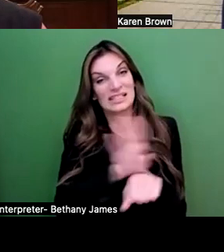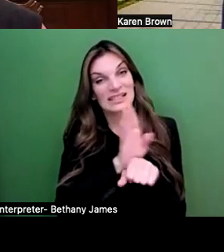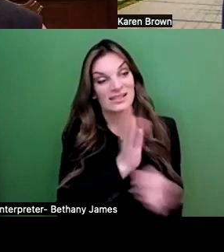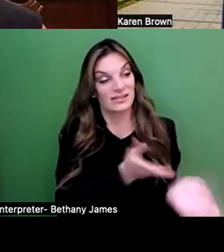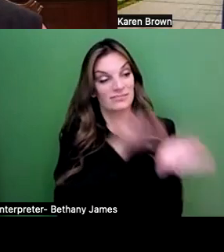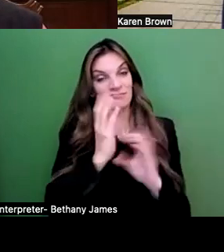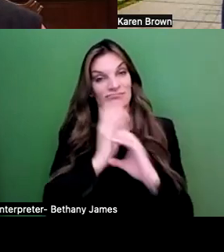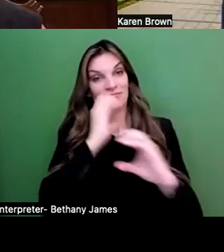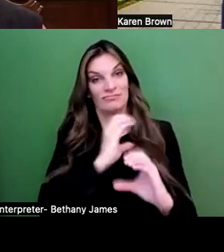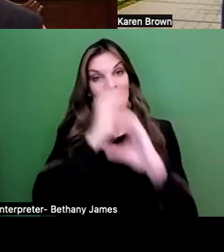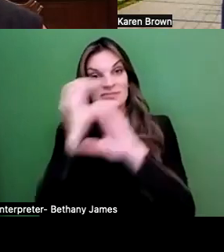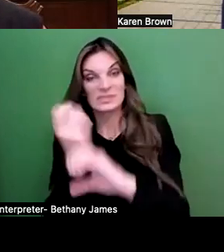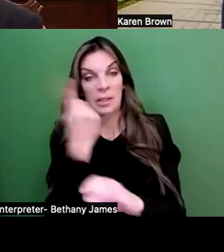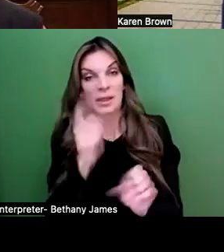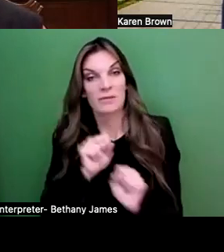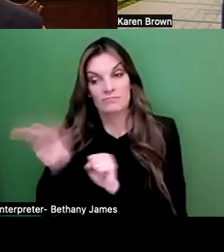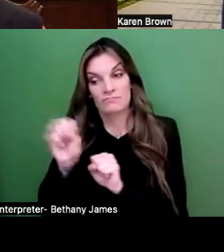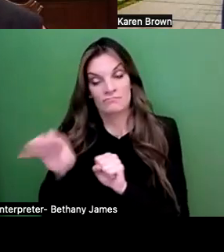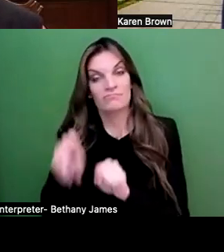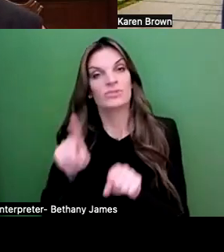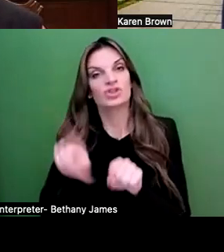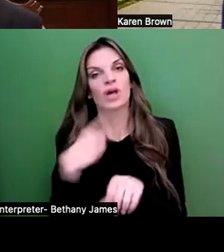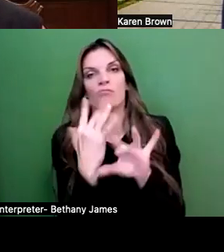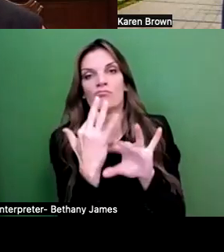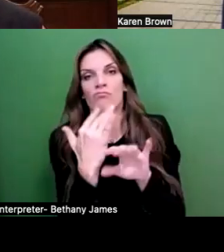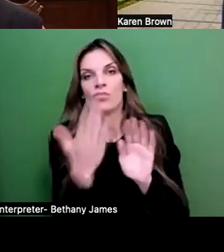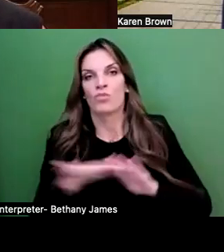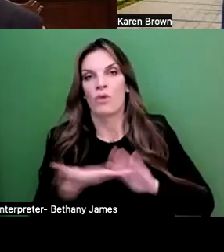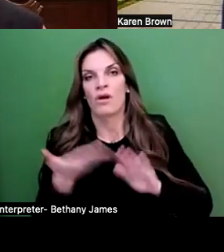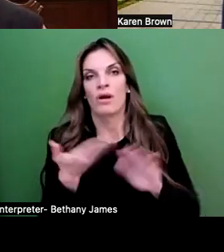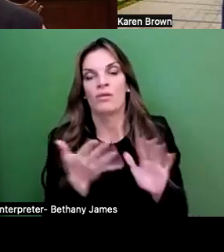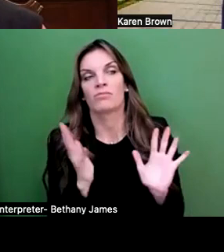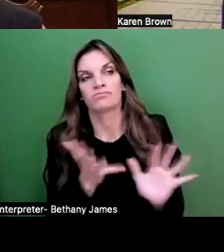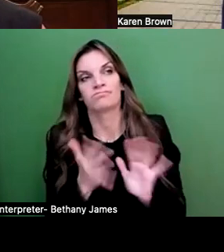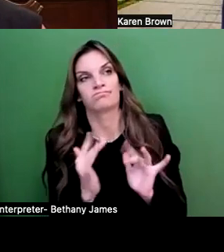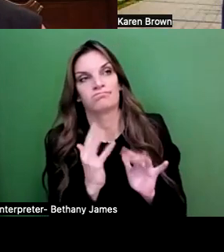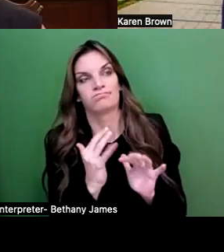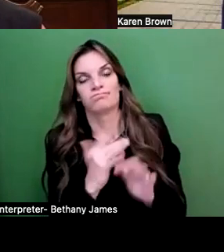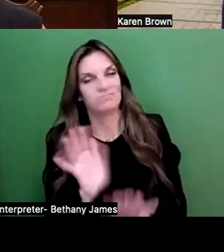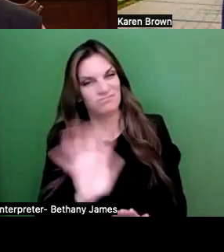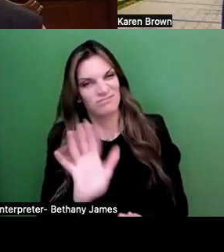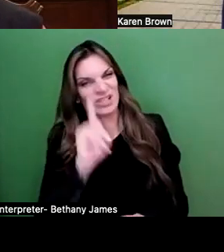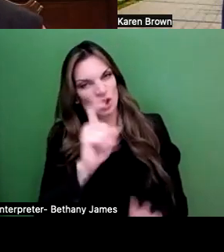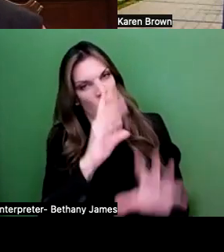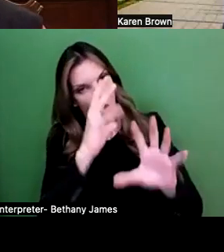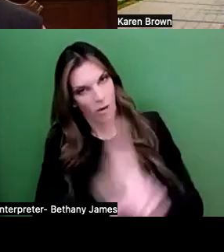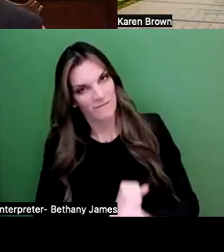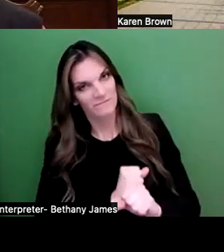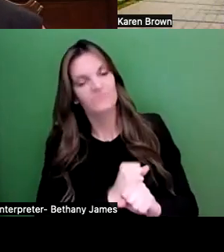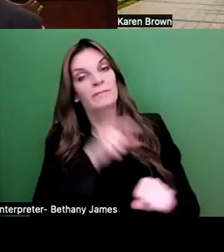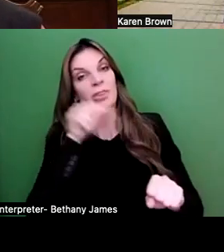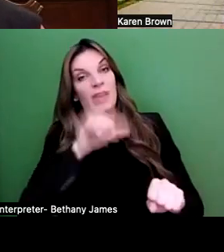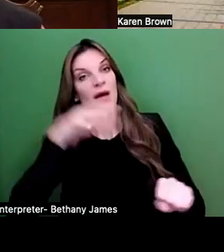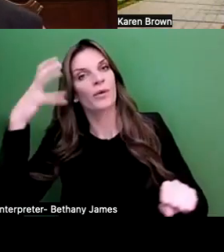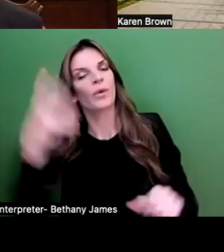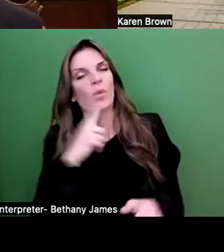And buses down around Walgreens should not be allowed to idle. And that would probably do more for the environment of Tarrytown